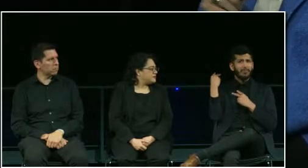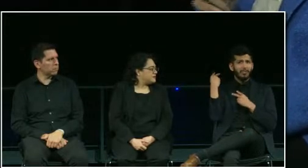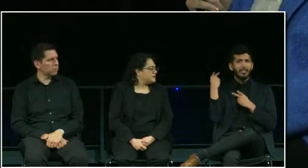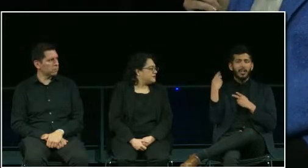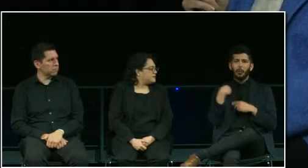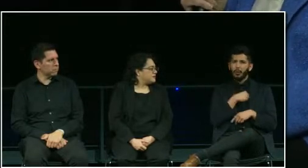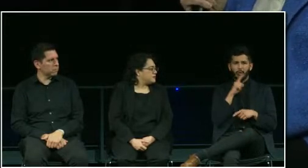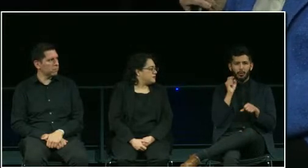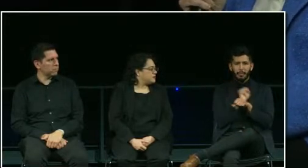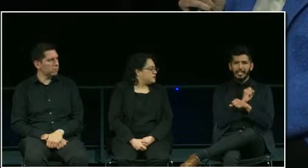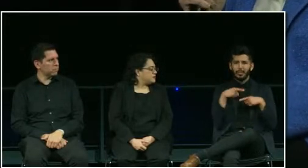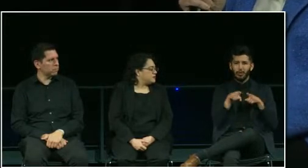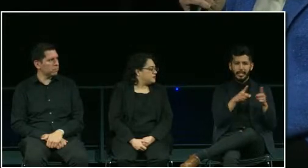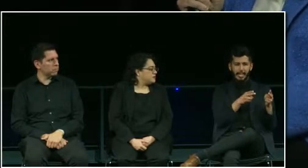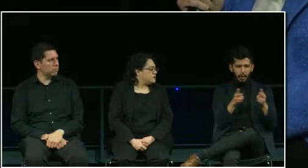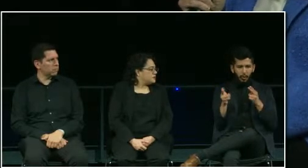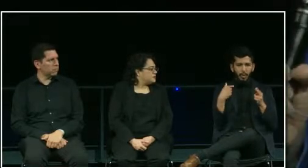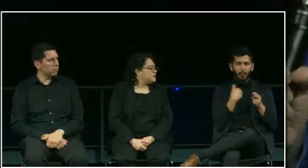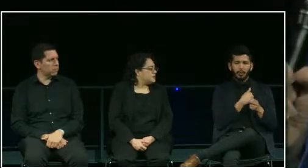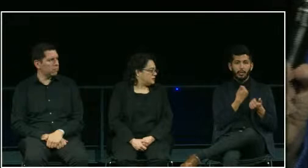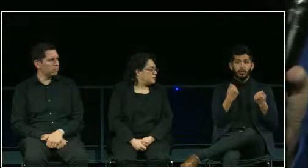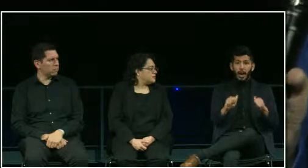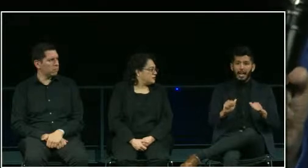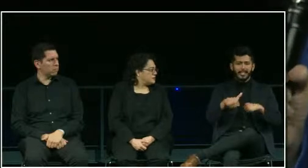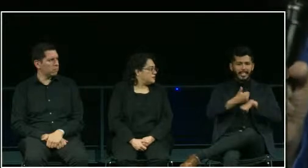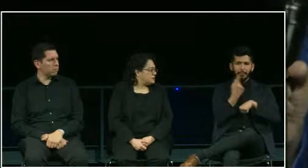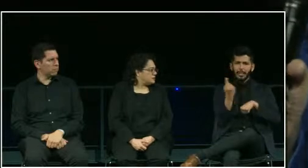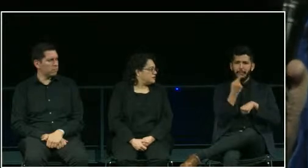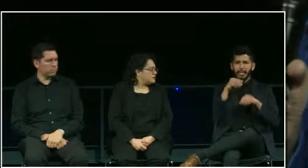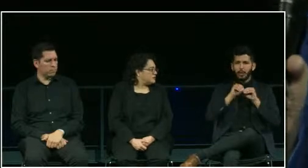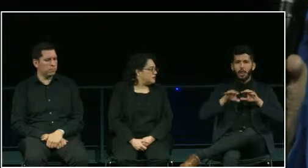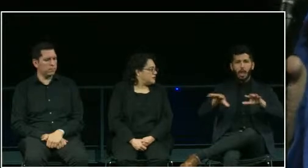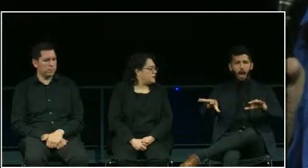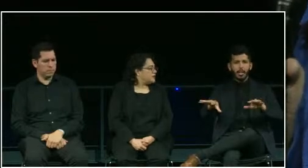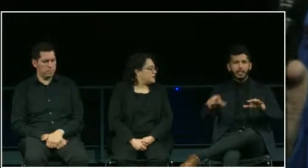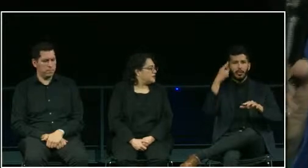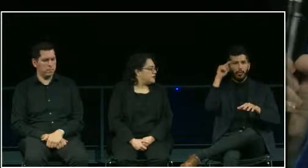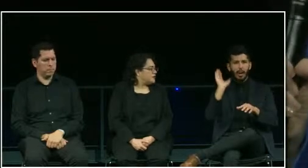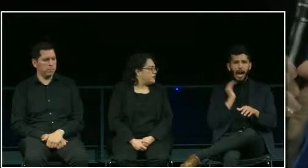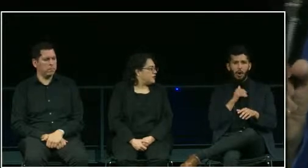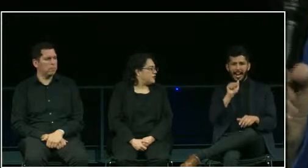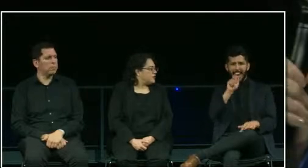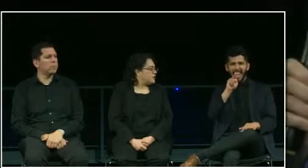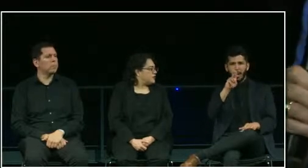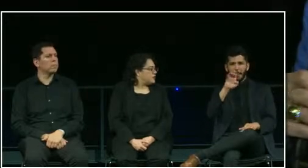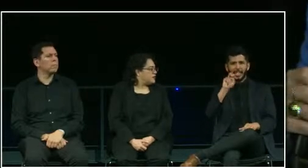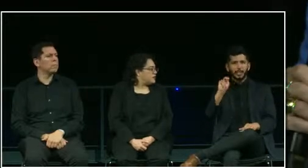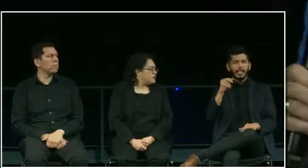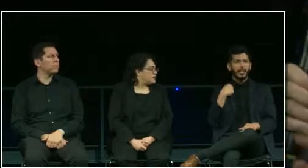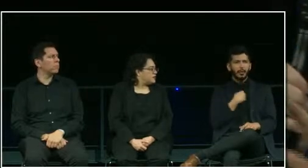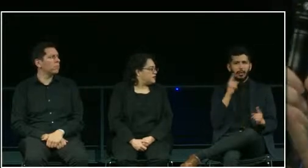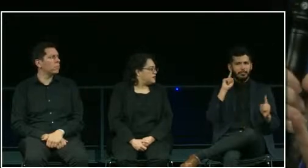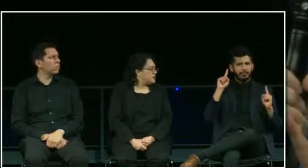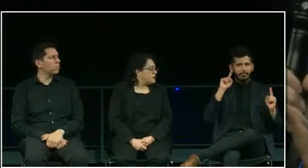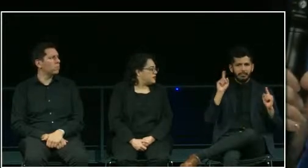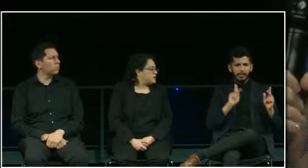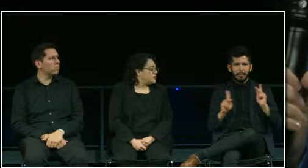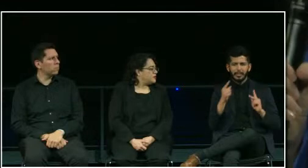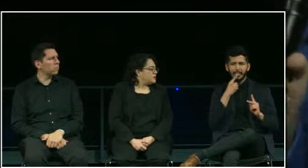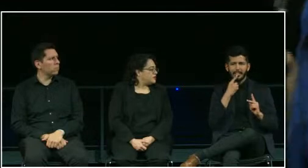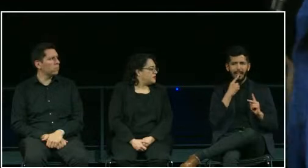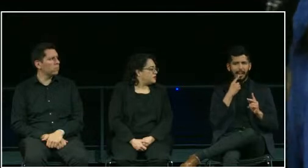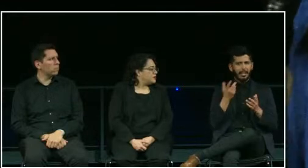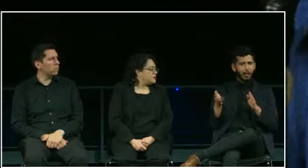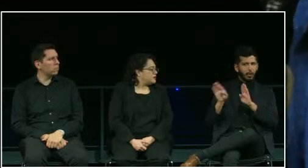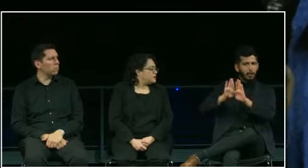editorial trying to lock something to launch it into animation, our first sequence. And we were kind of hearing whispers and closing the door and not opening